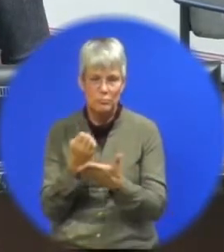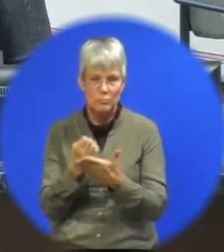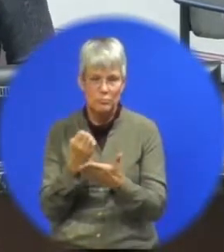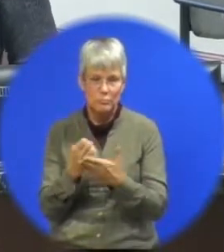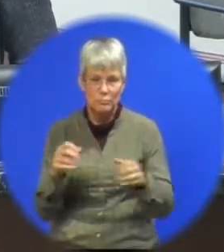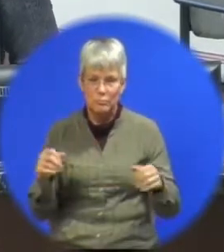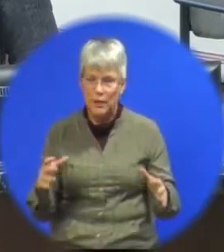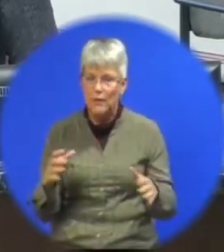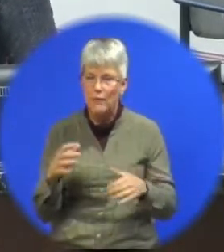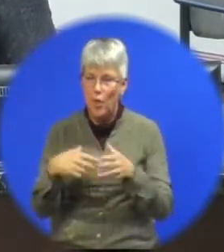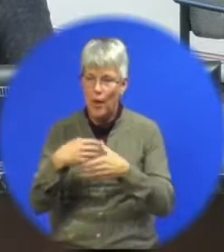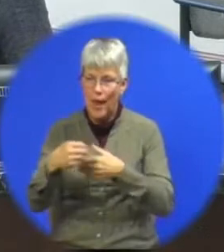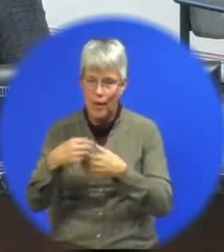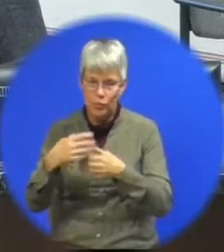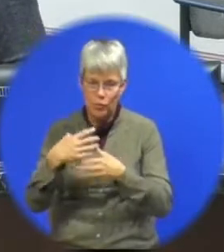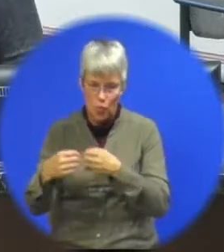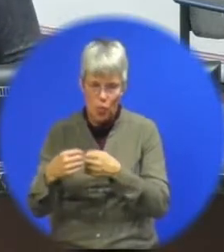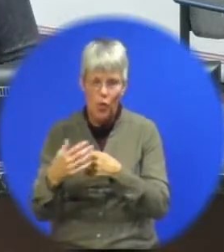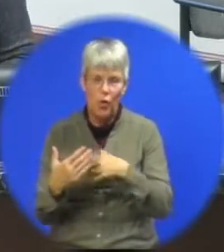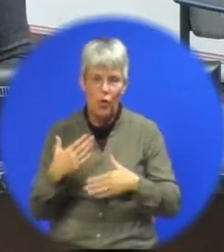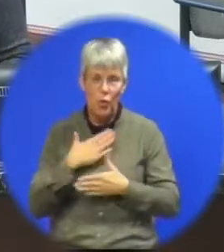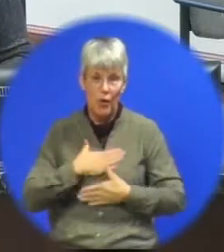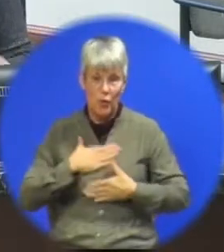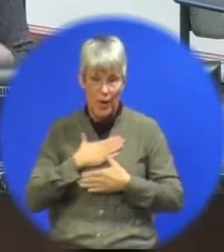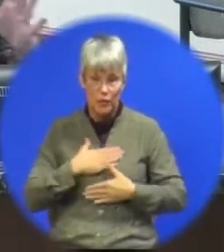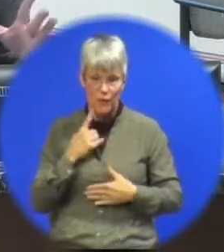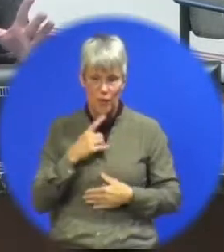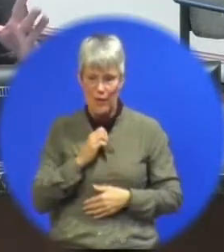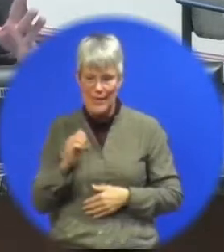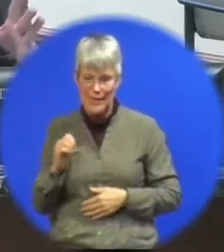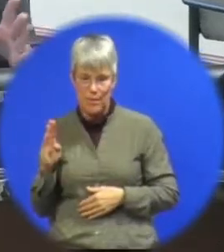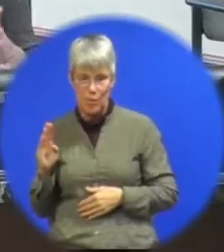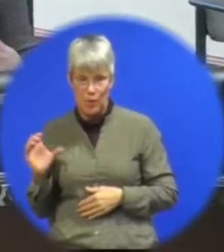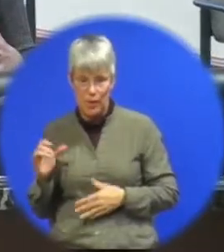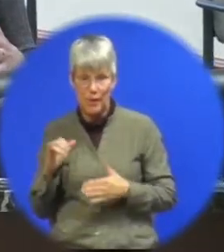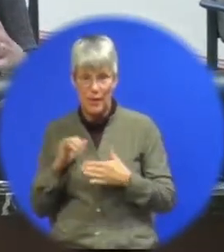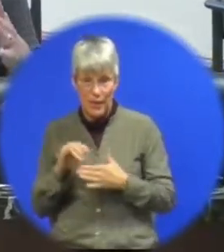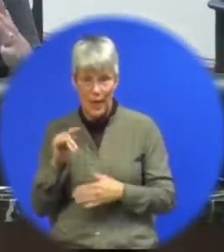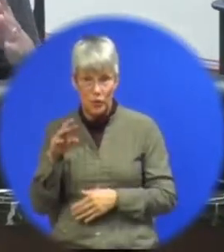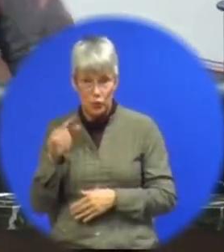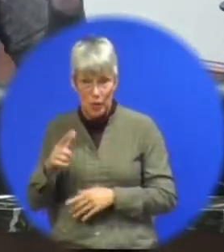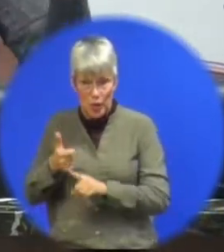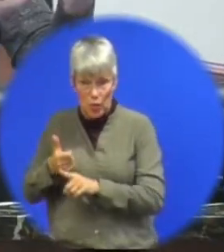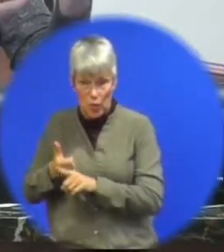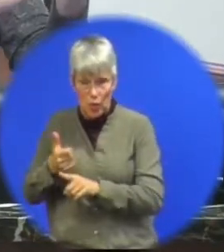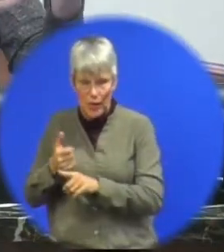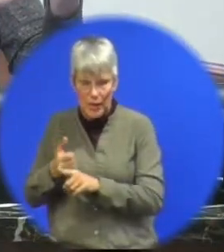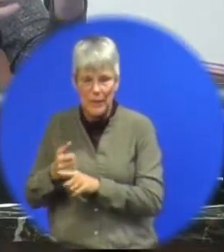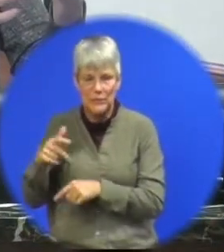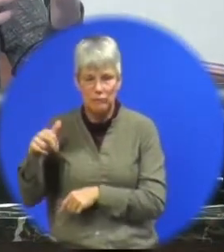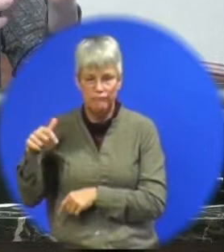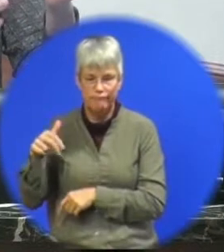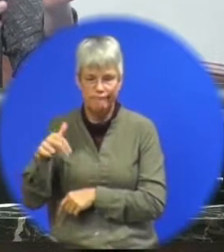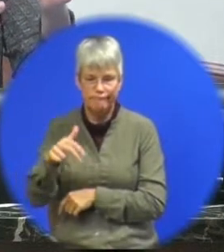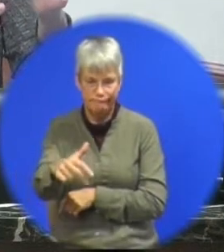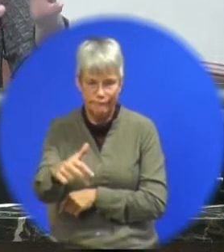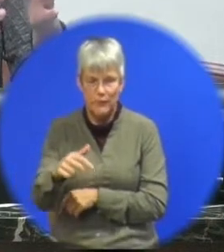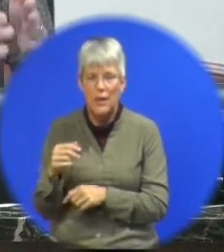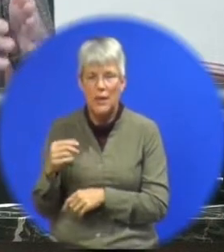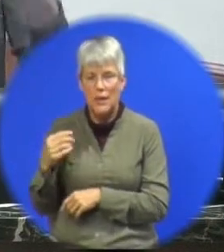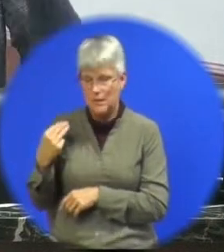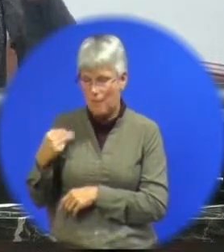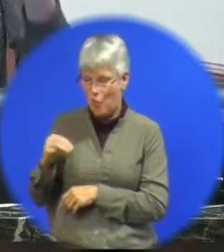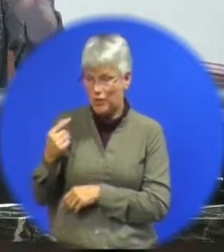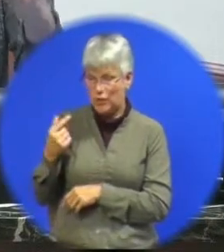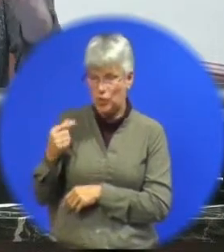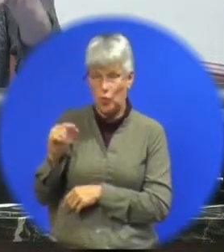to the towns in eastern Burke County. That trail will be a 20-mile footpath that hooks up at the end of the Morganton Greenway.